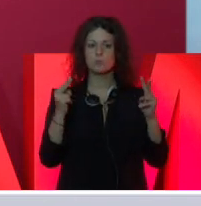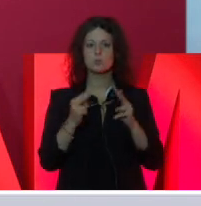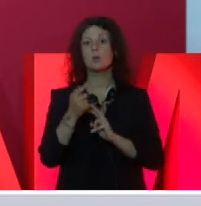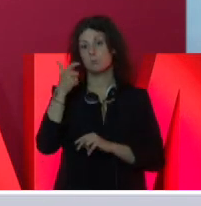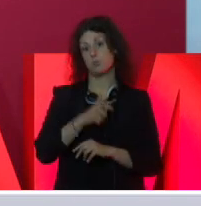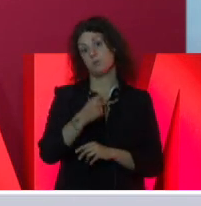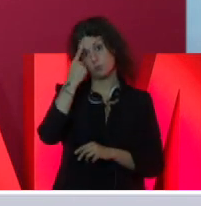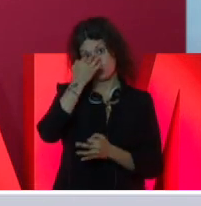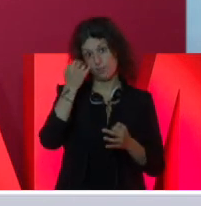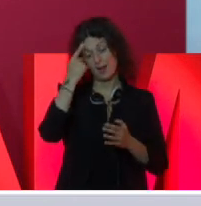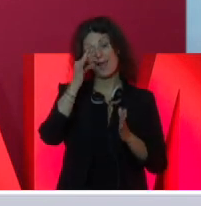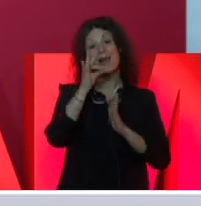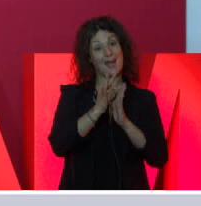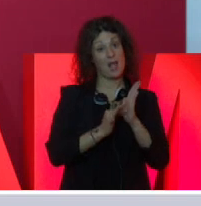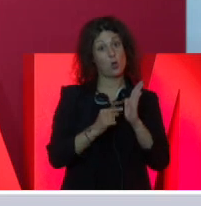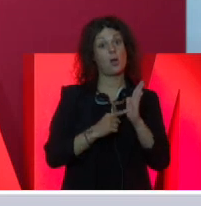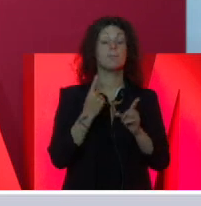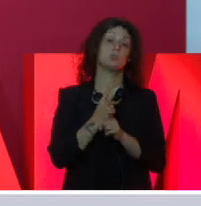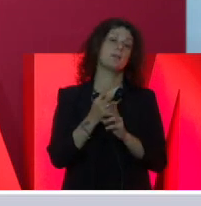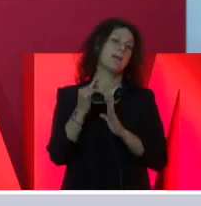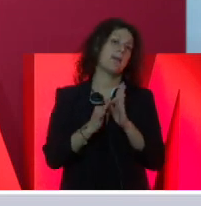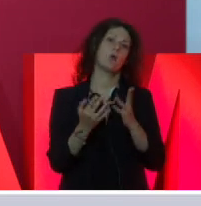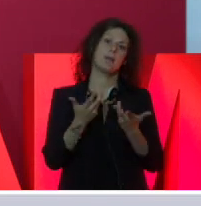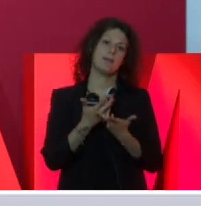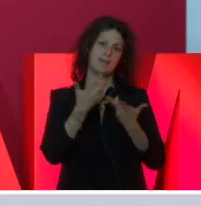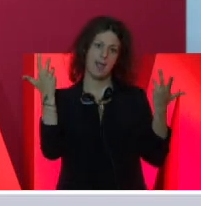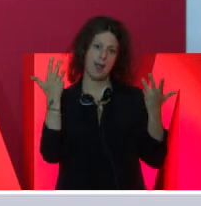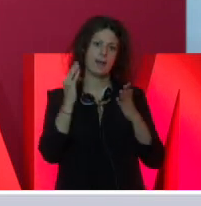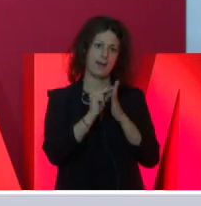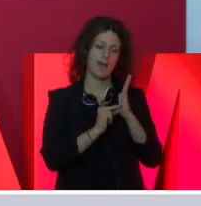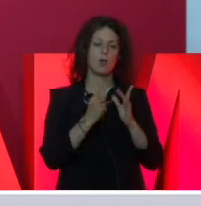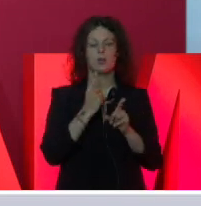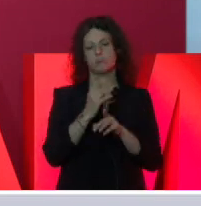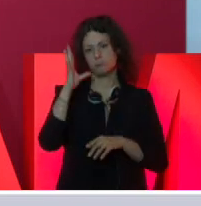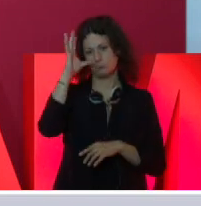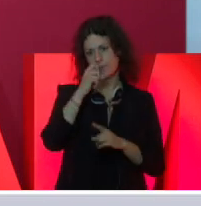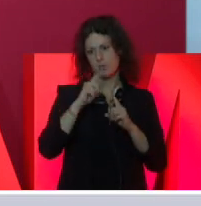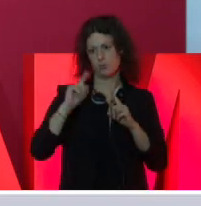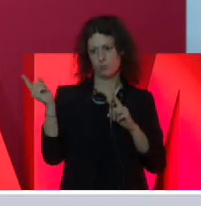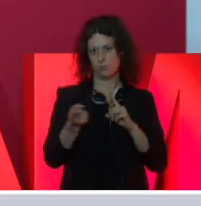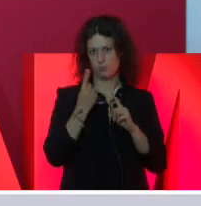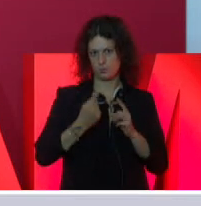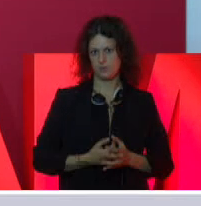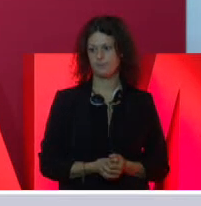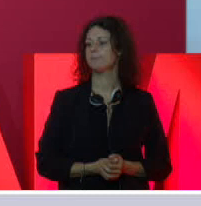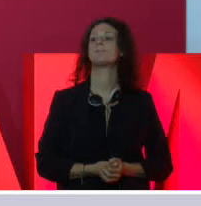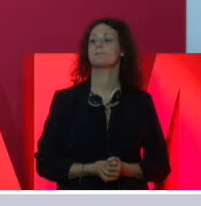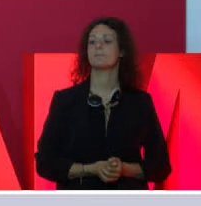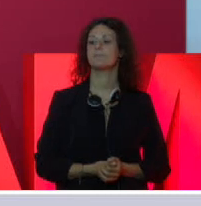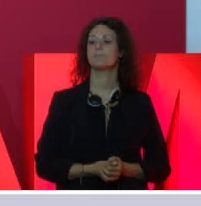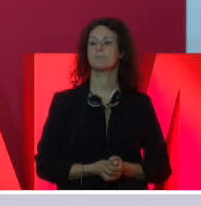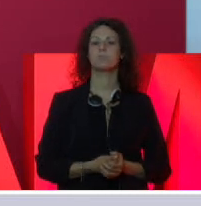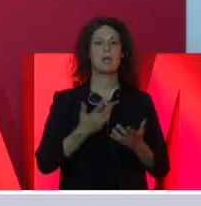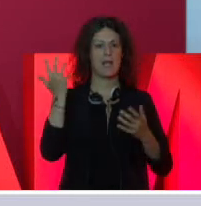logic beneath these decisions with a constraint on the model that